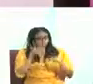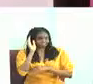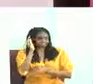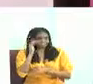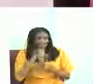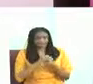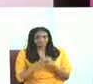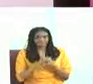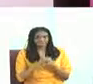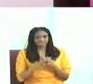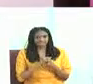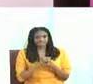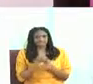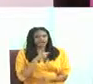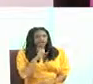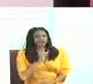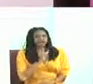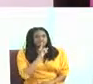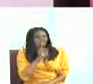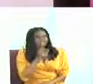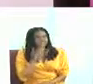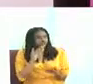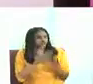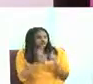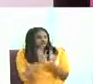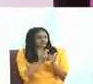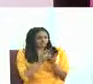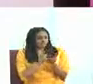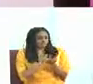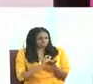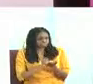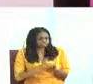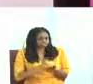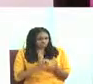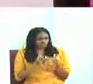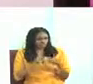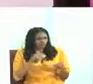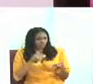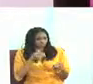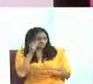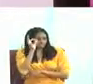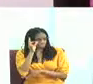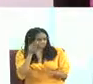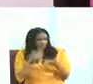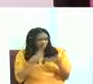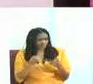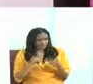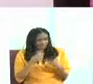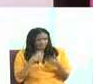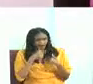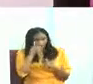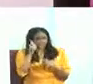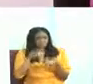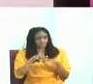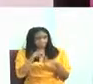to write sermons. I'm not very good at writing. I just let the Spirit of the Holy Ghost flow.